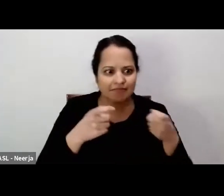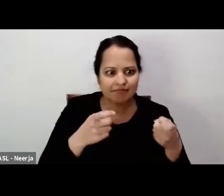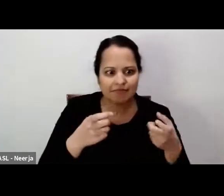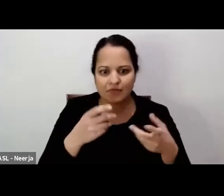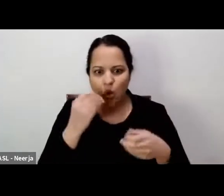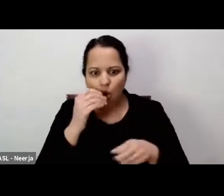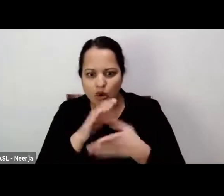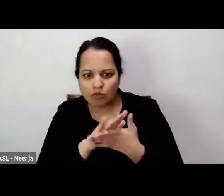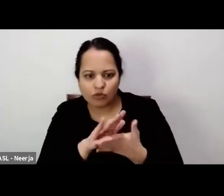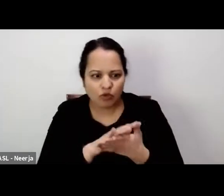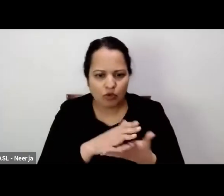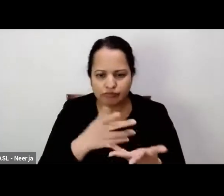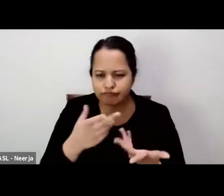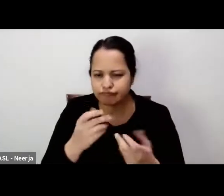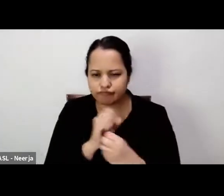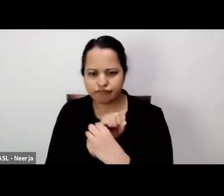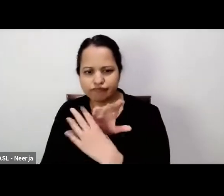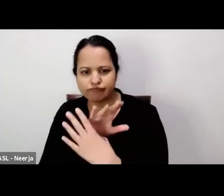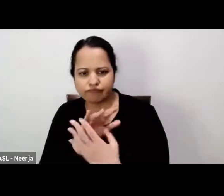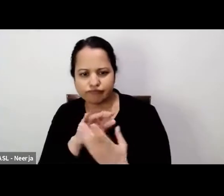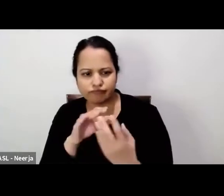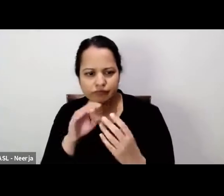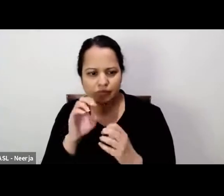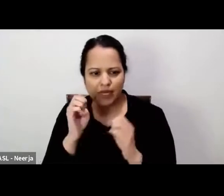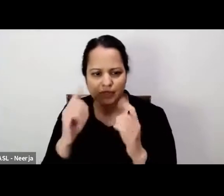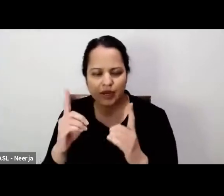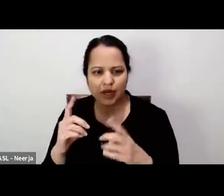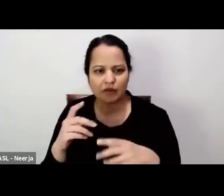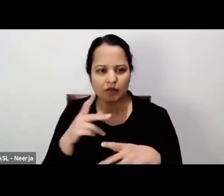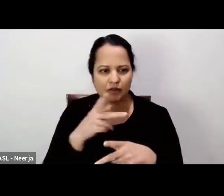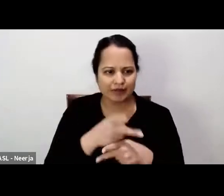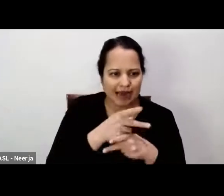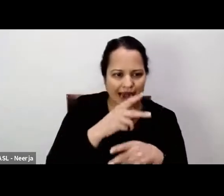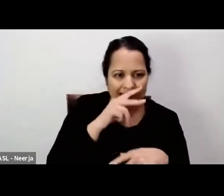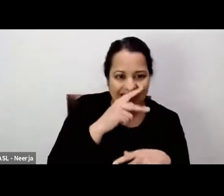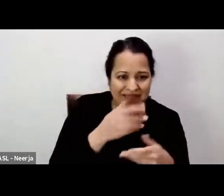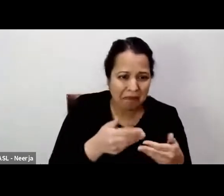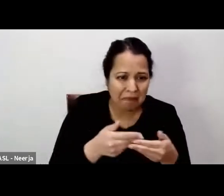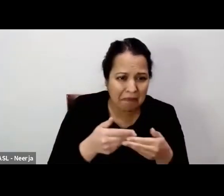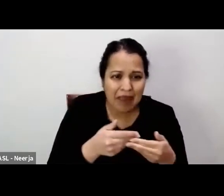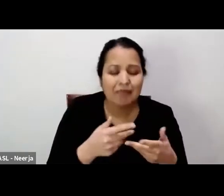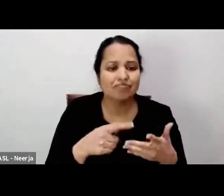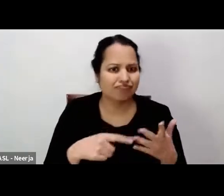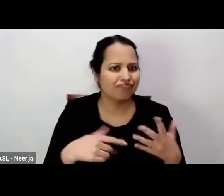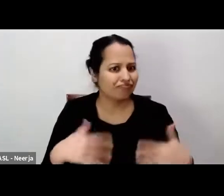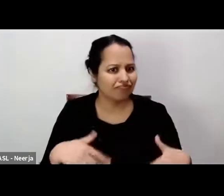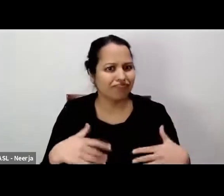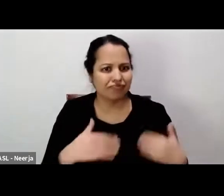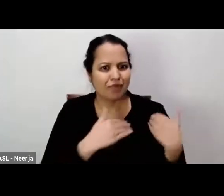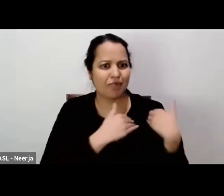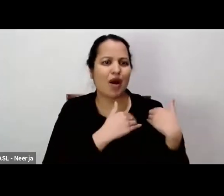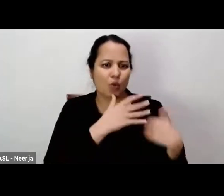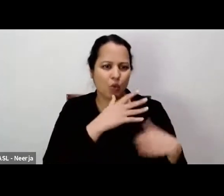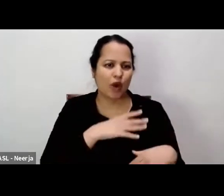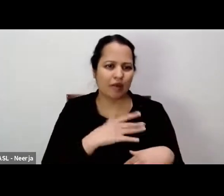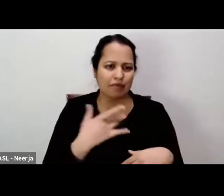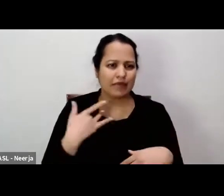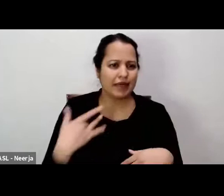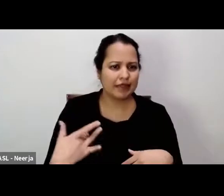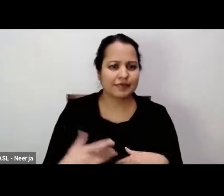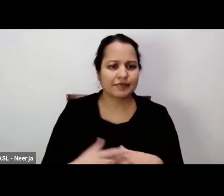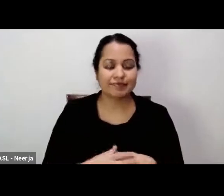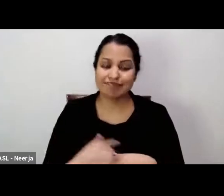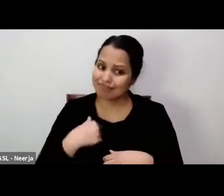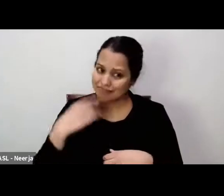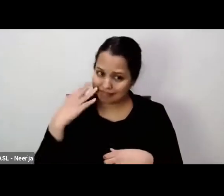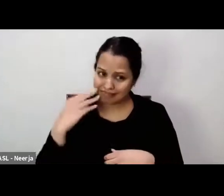homeschooling or childcare for the littlest of our children. And, I've experienced that myself